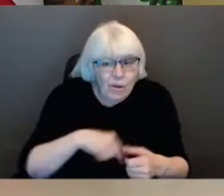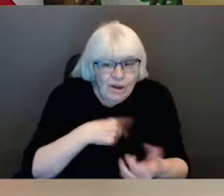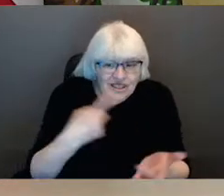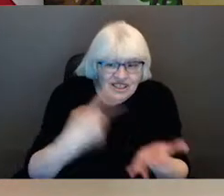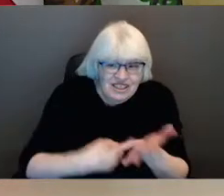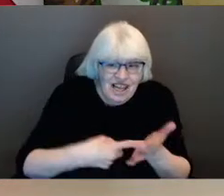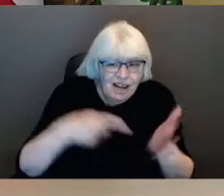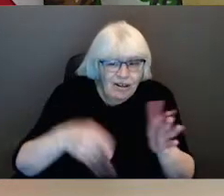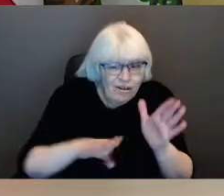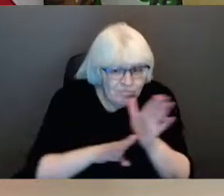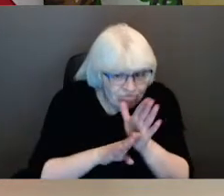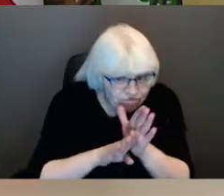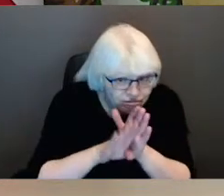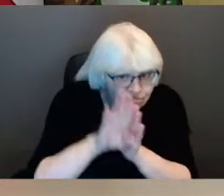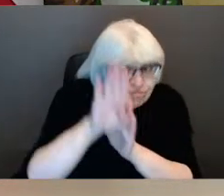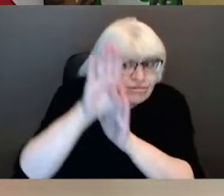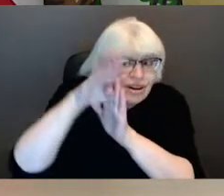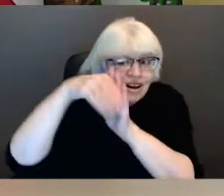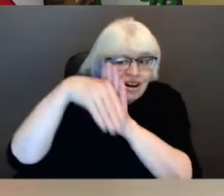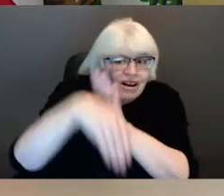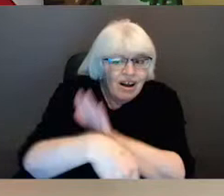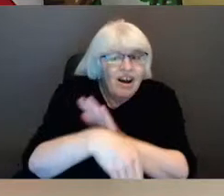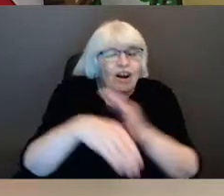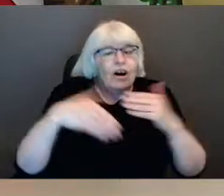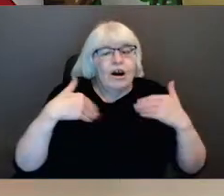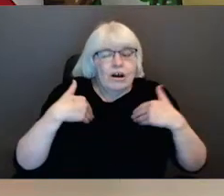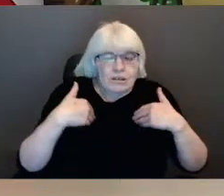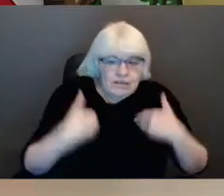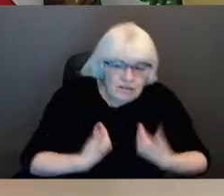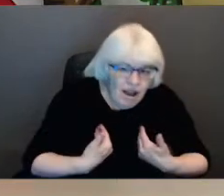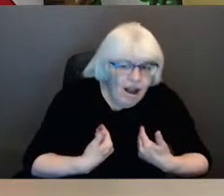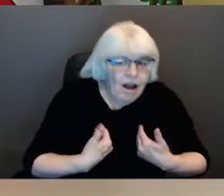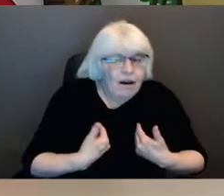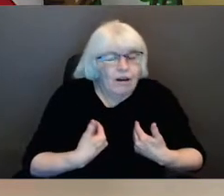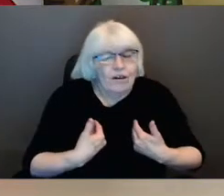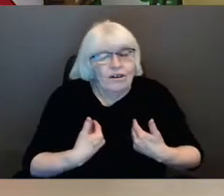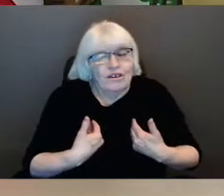weary, I know we all want to walk out of this pandemic as fast as we can.